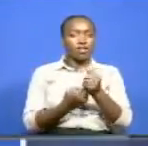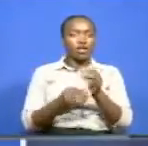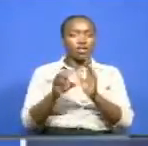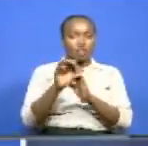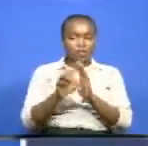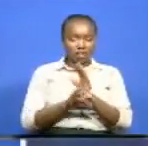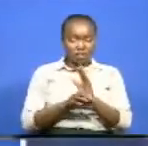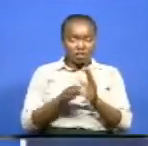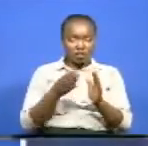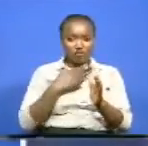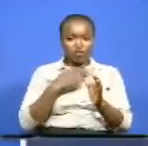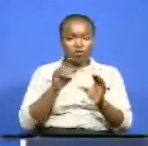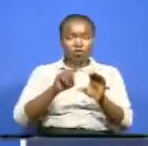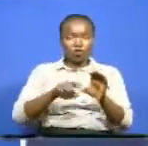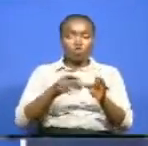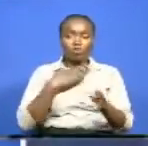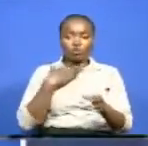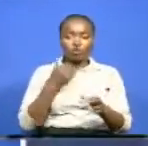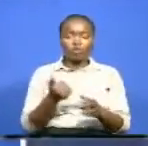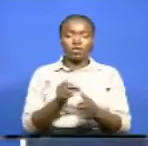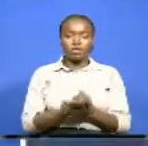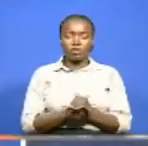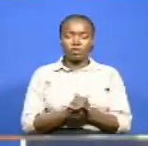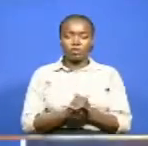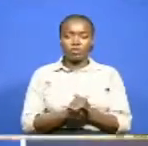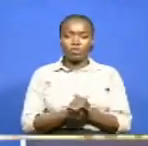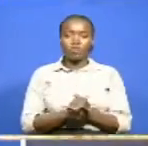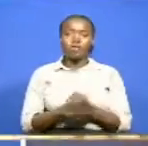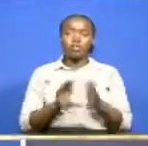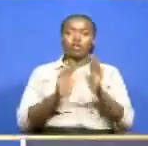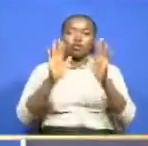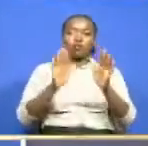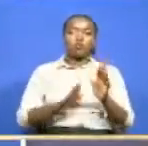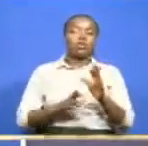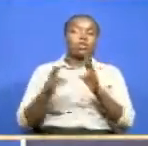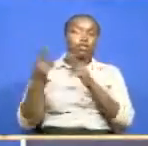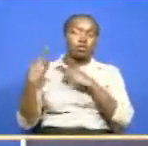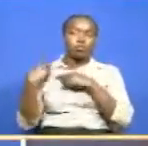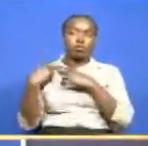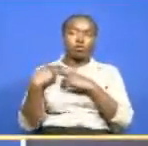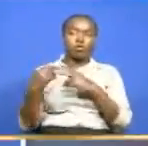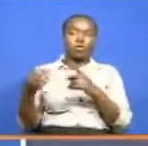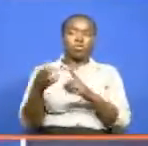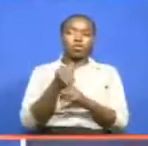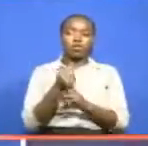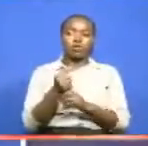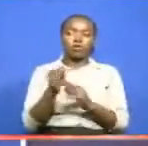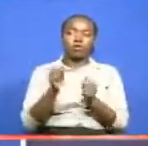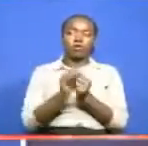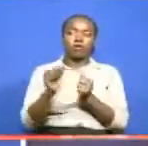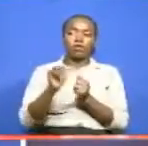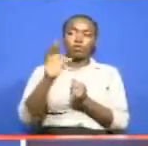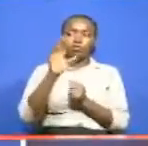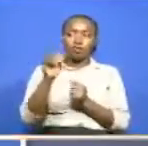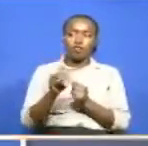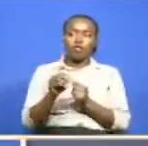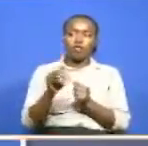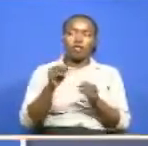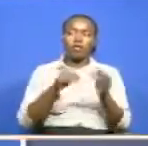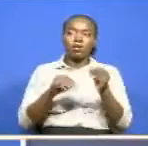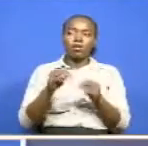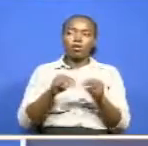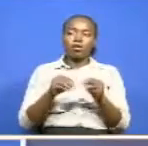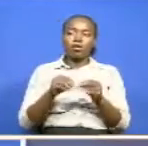it is envisaged that industrialization will play a critical role in the realization of a 15% contribution of